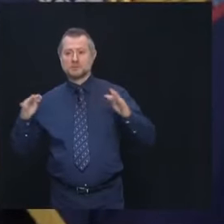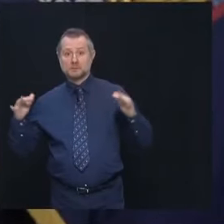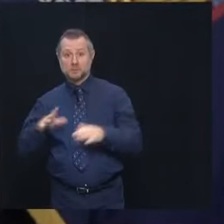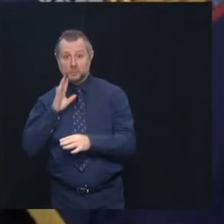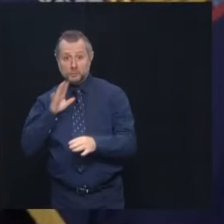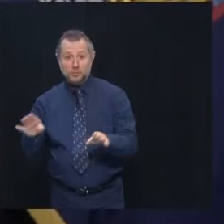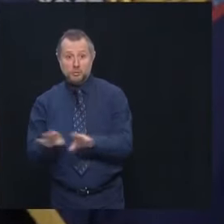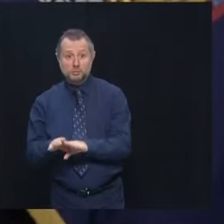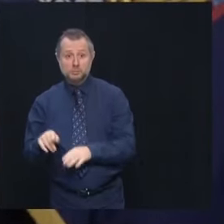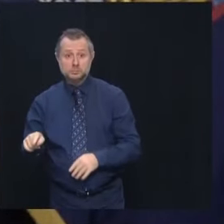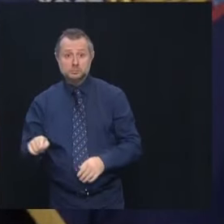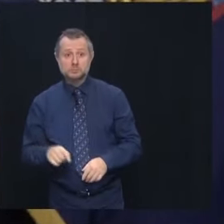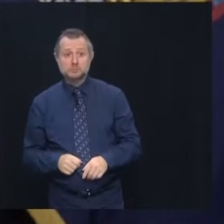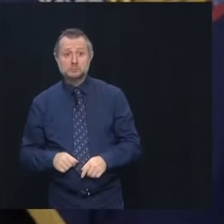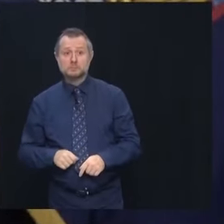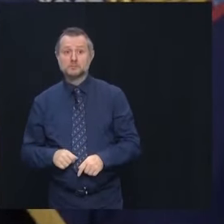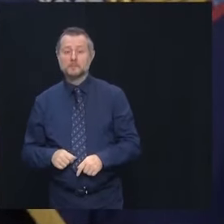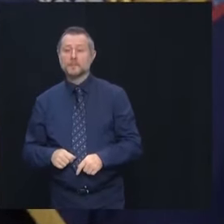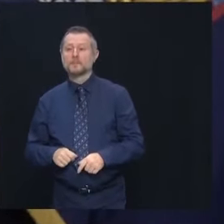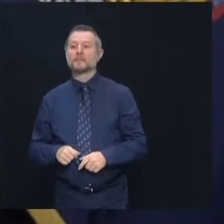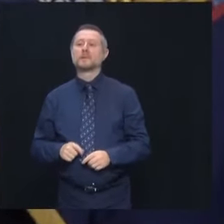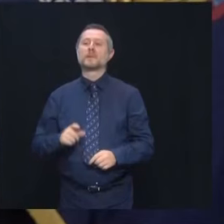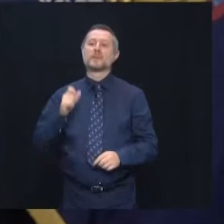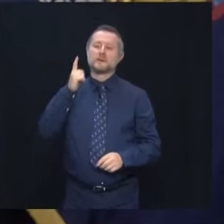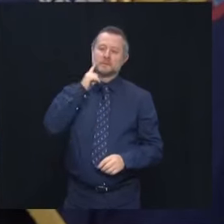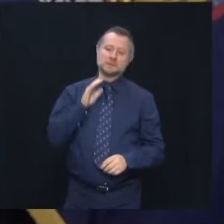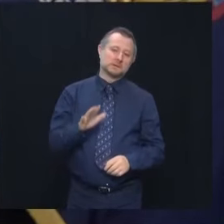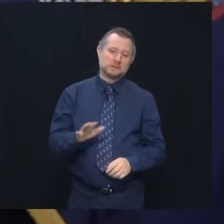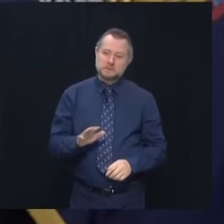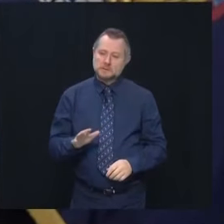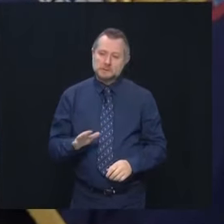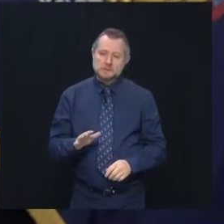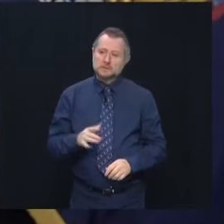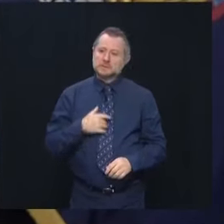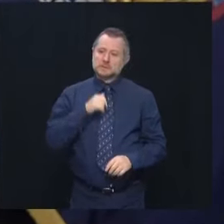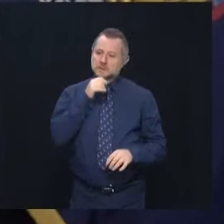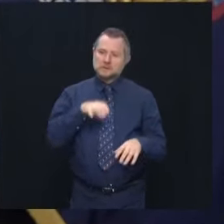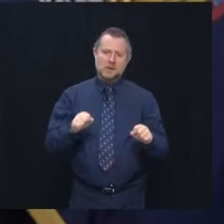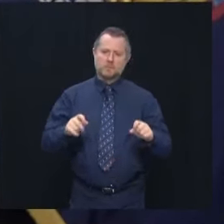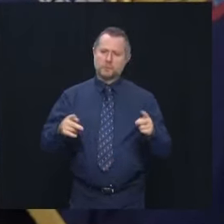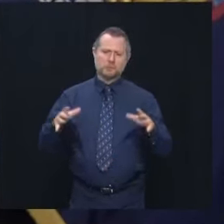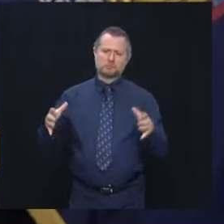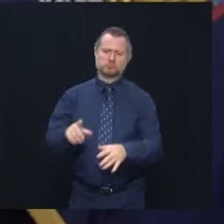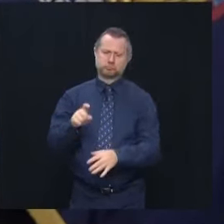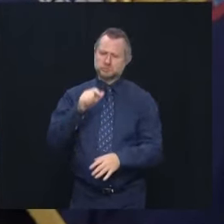all, it shouldn't be happening anyway.